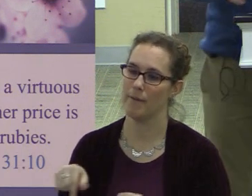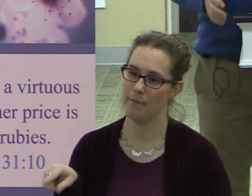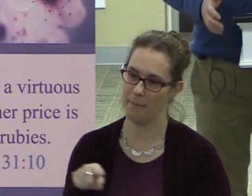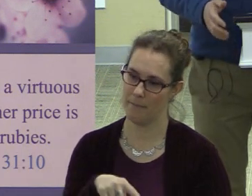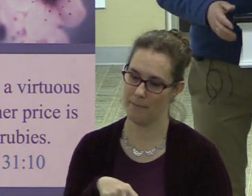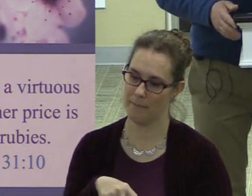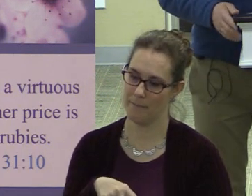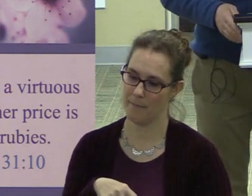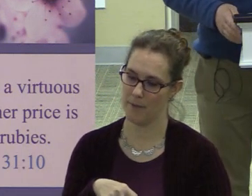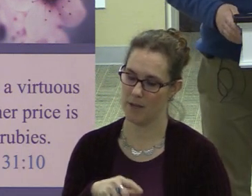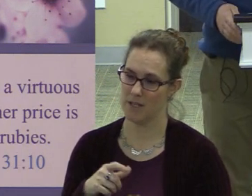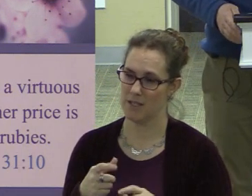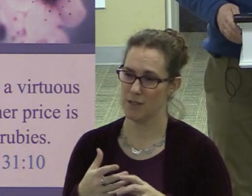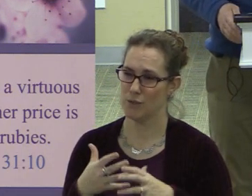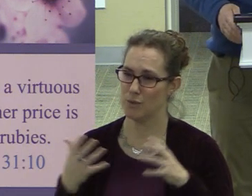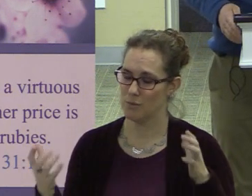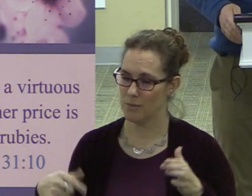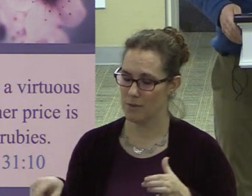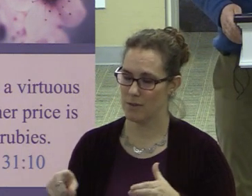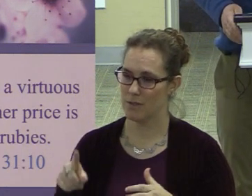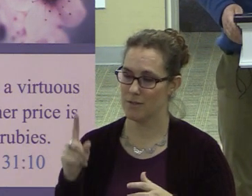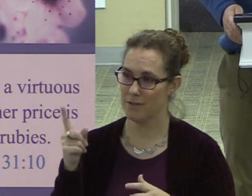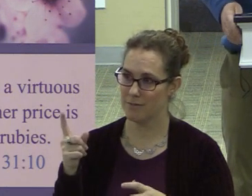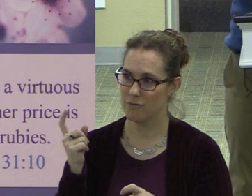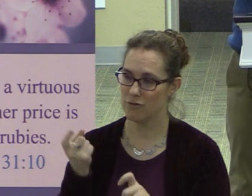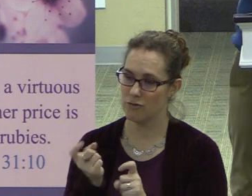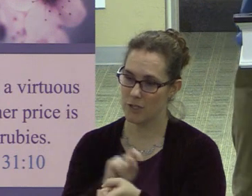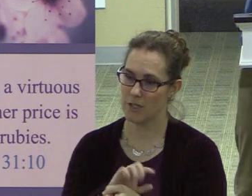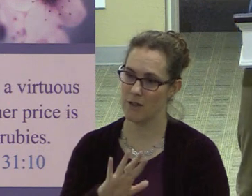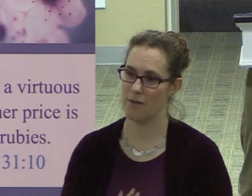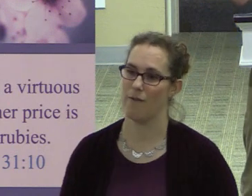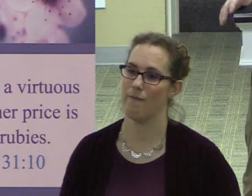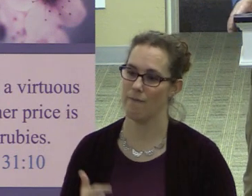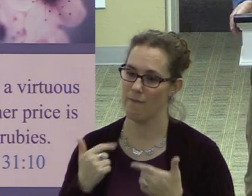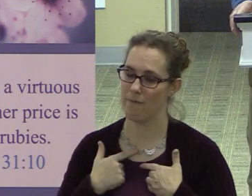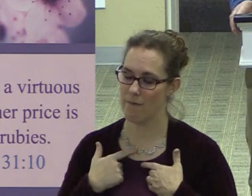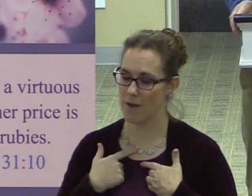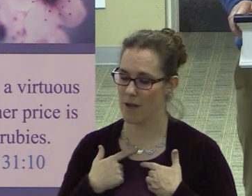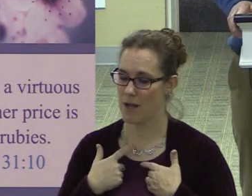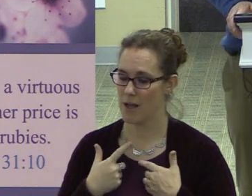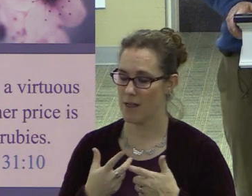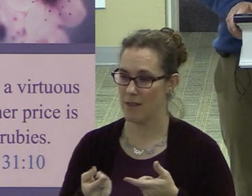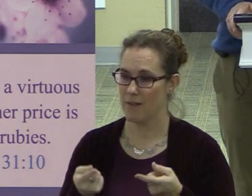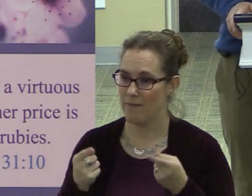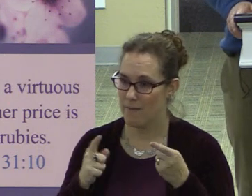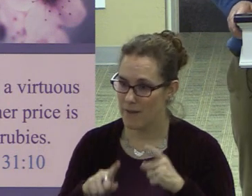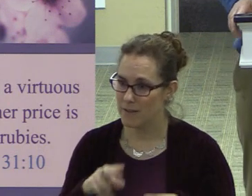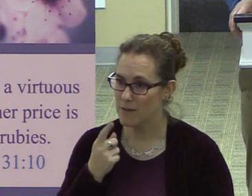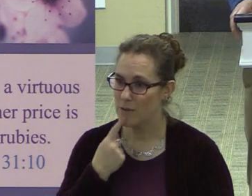much he has to change in their life. And the events at the Red Sea